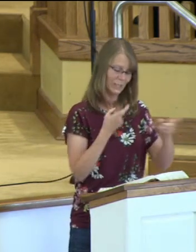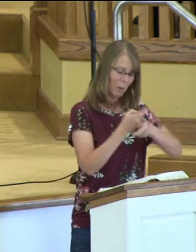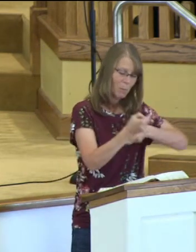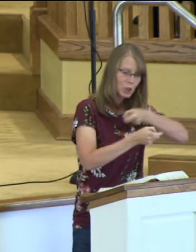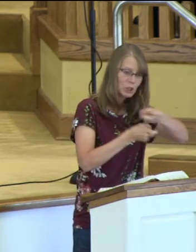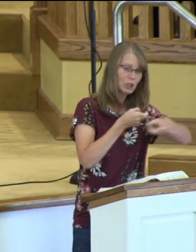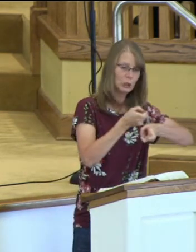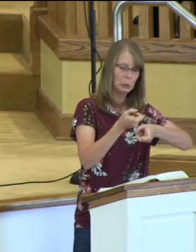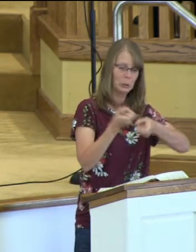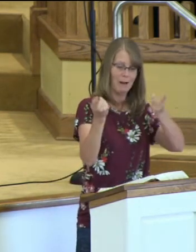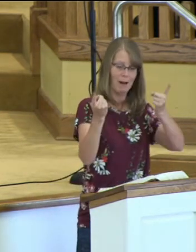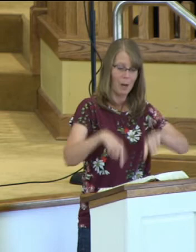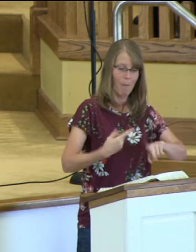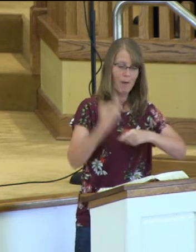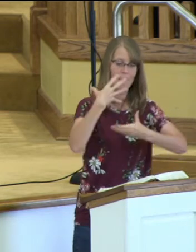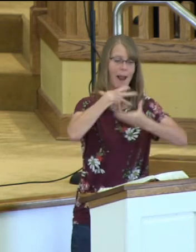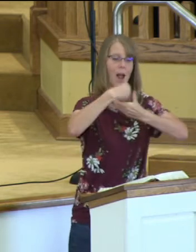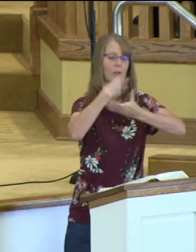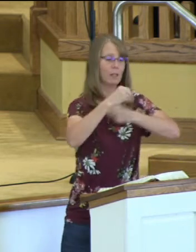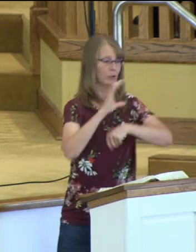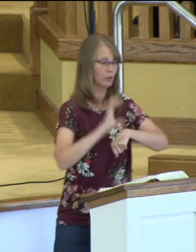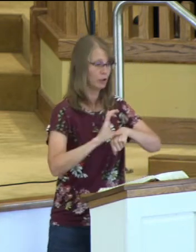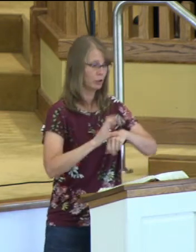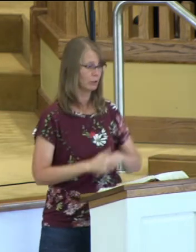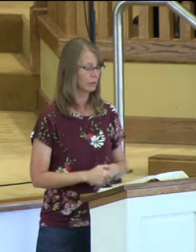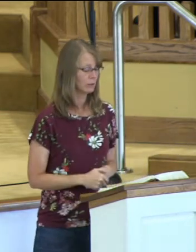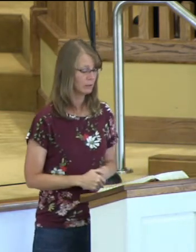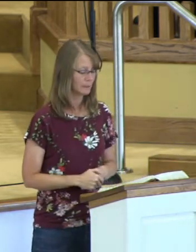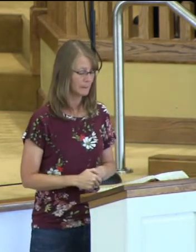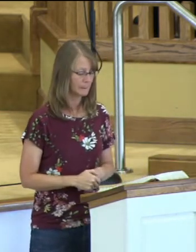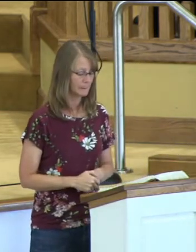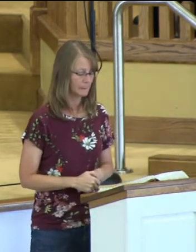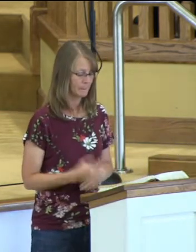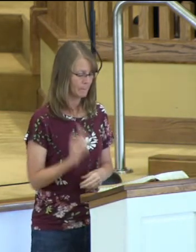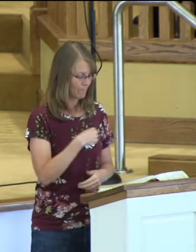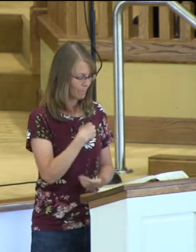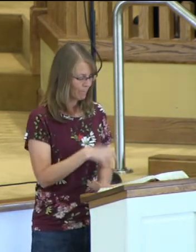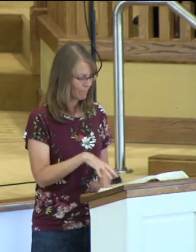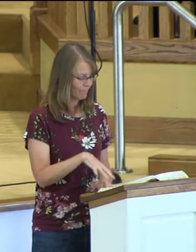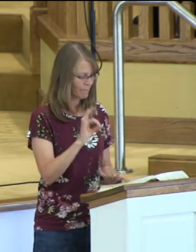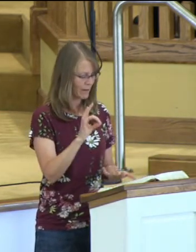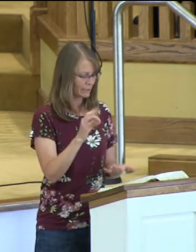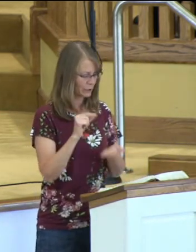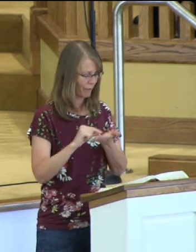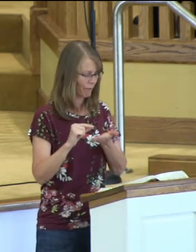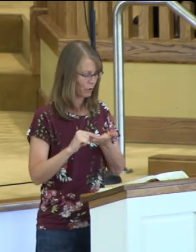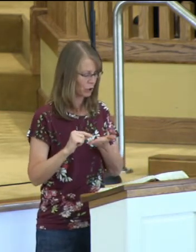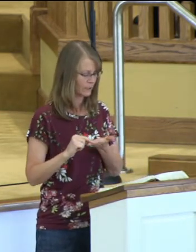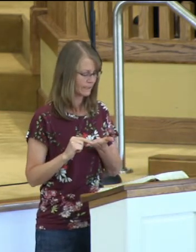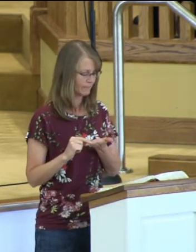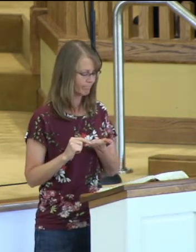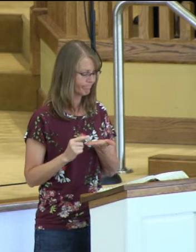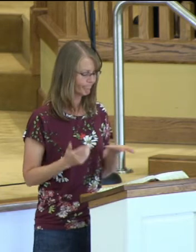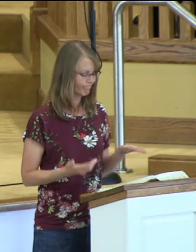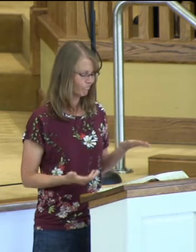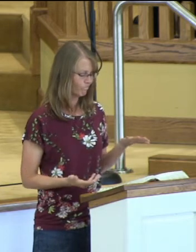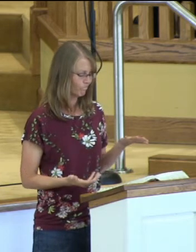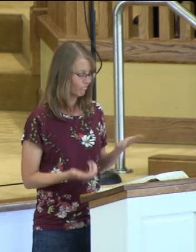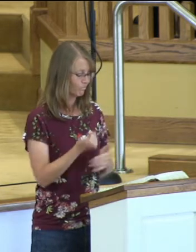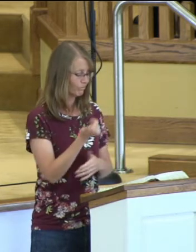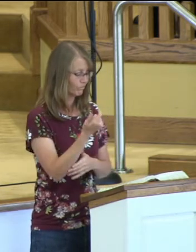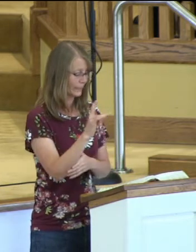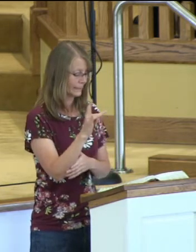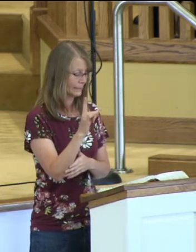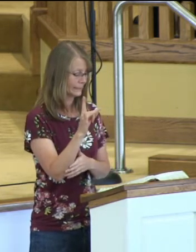persecution comes from outside the church. We find that in verse number